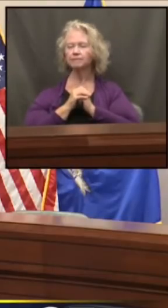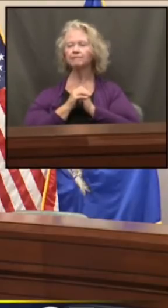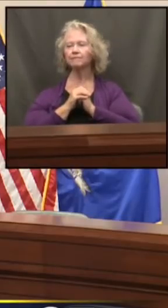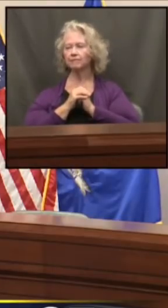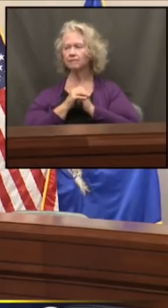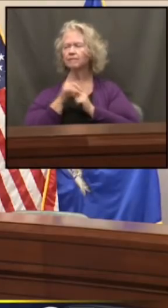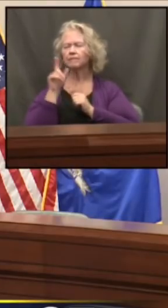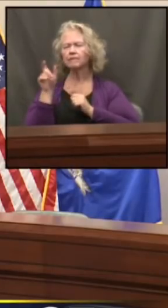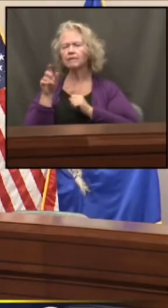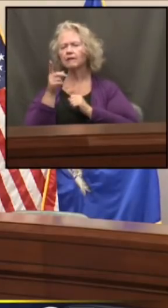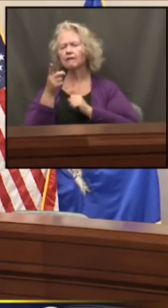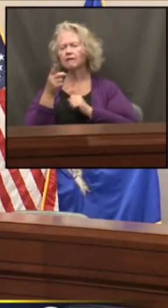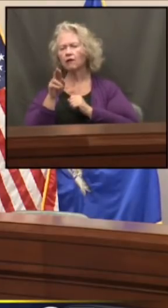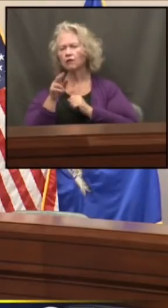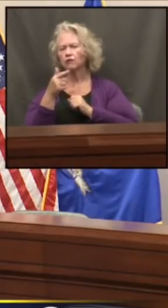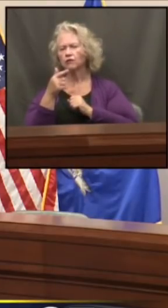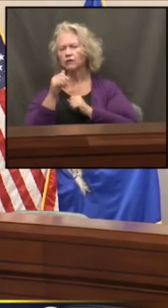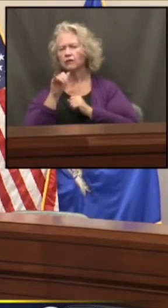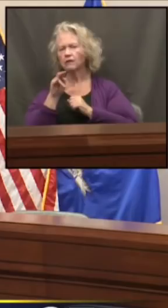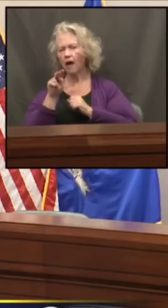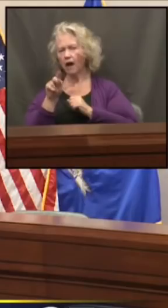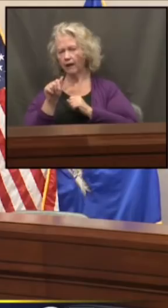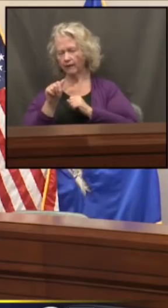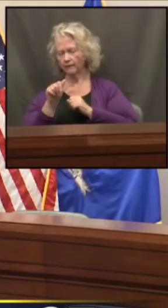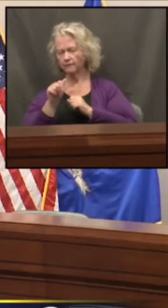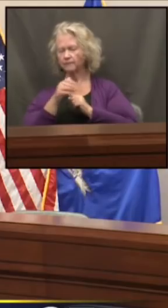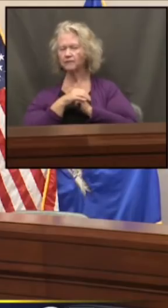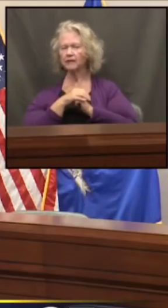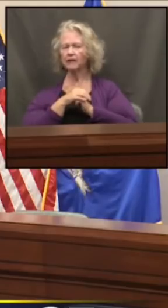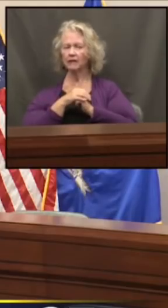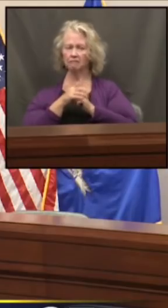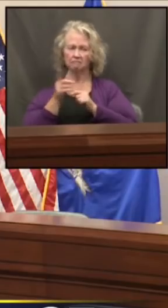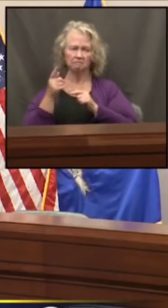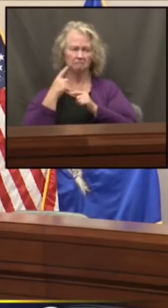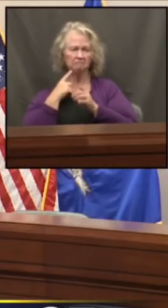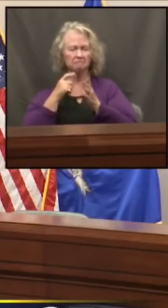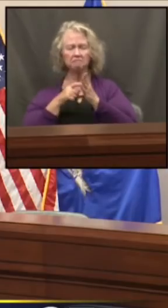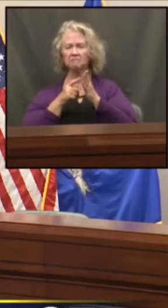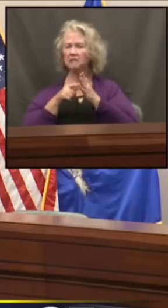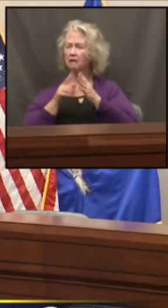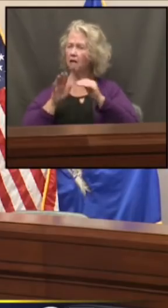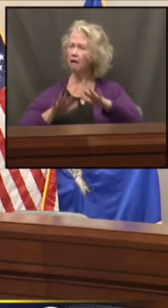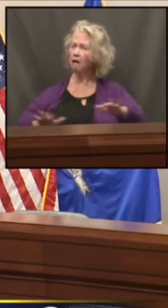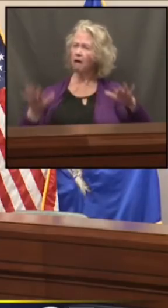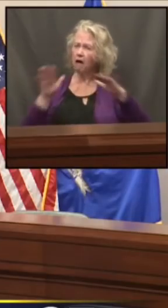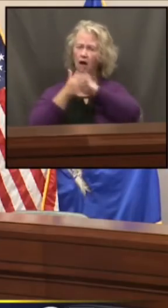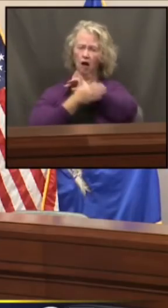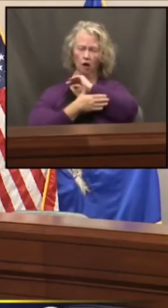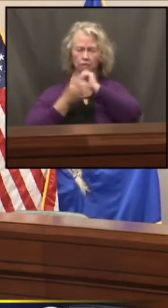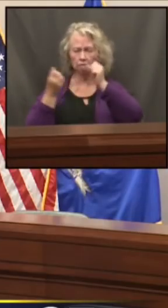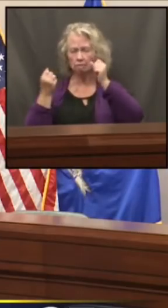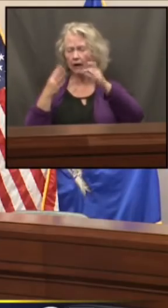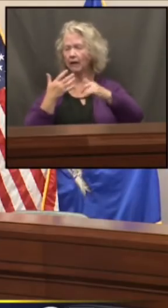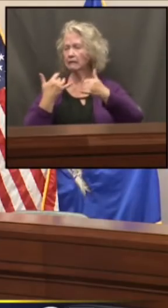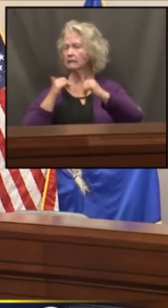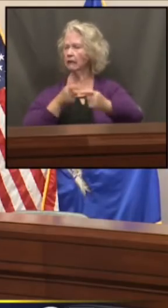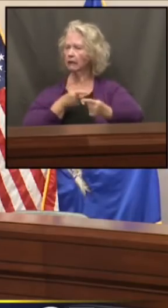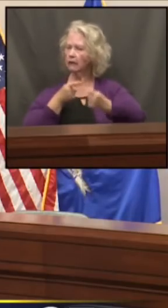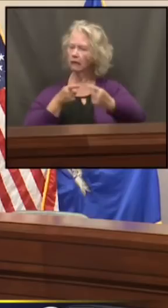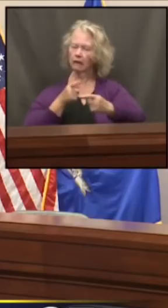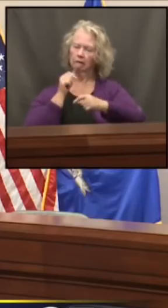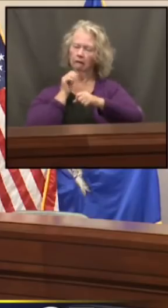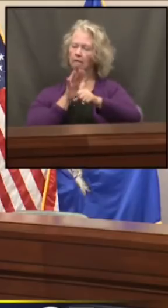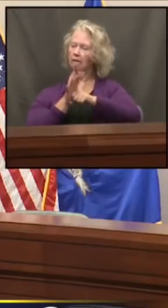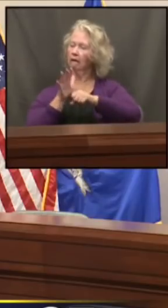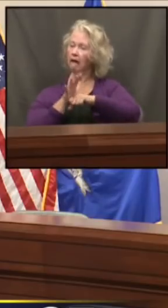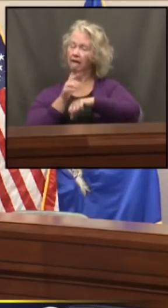Dr. Giuttani, as it's been pointed out that much of the country is still having trouble getting people vaccinated. Does that put